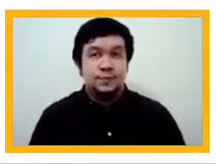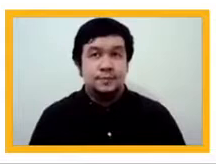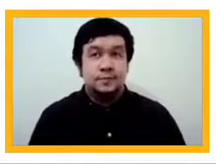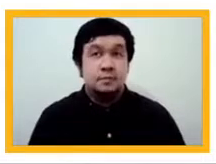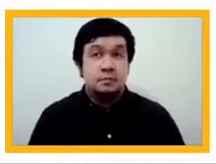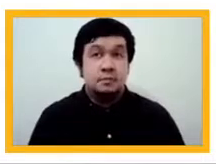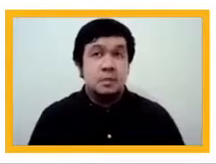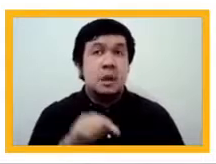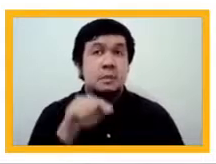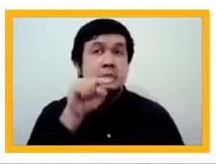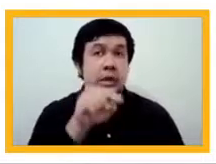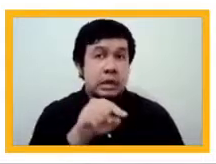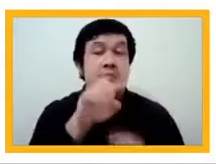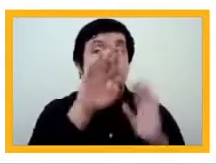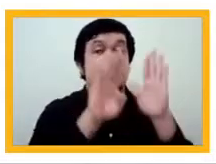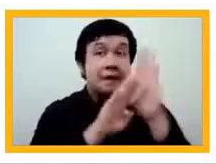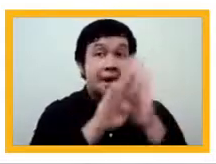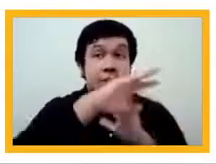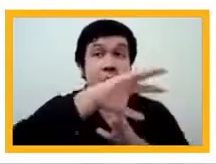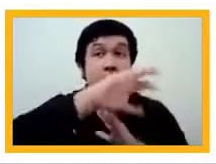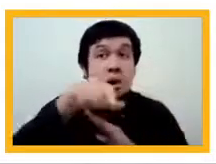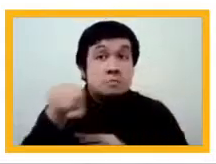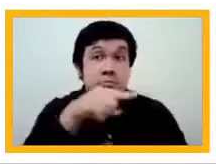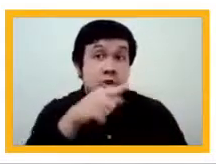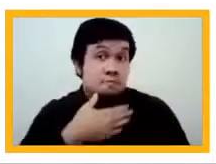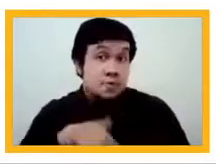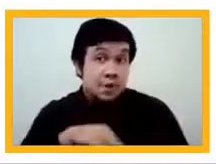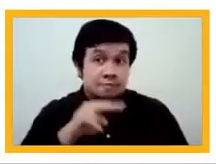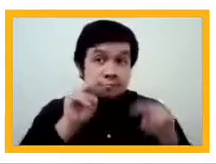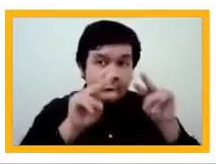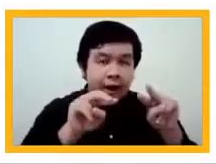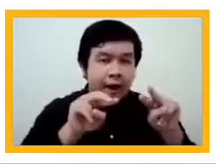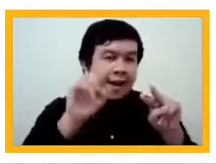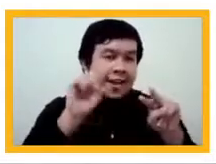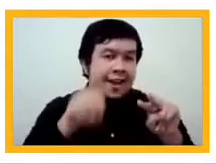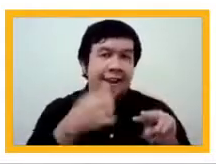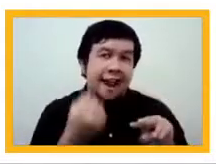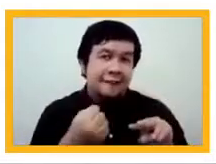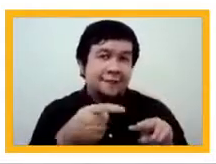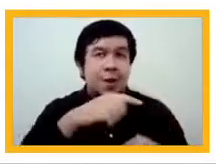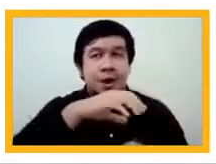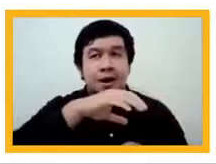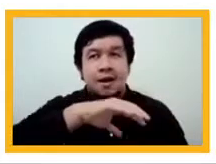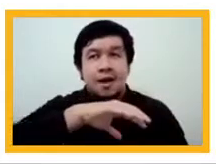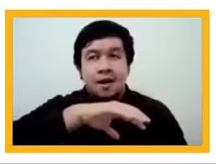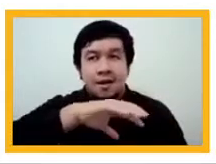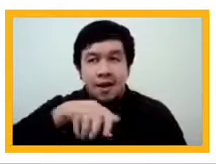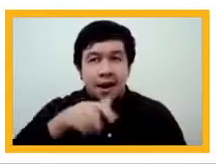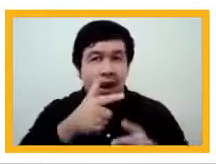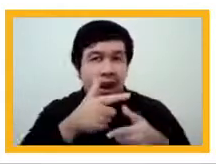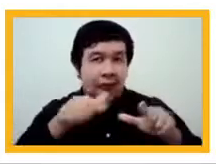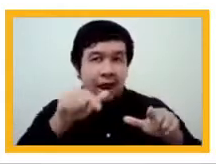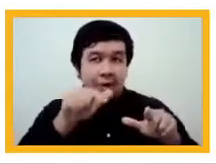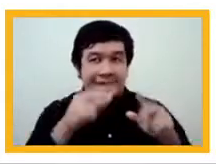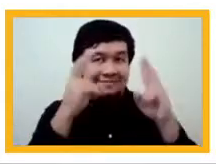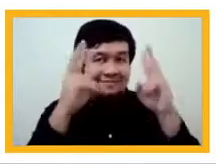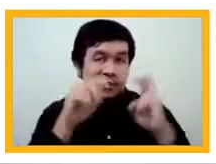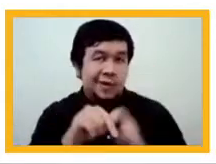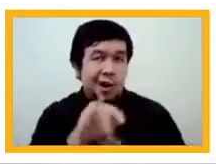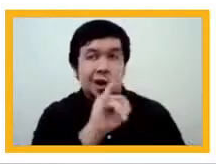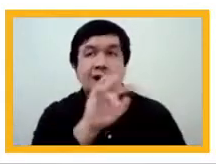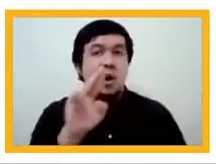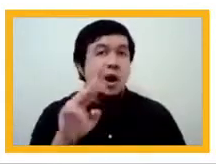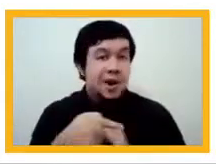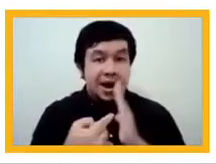courseware. And they cover the area of industrial revolution technology, and also